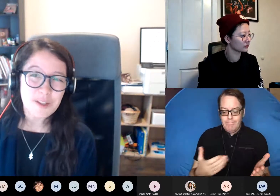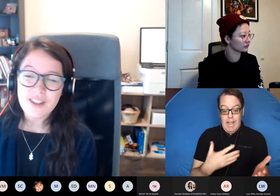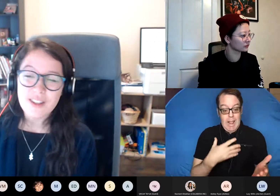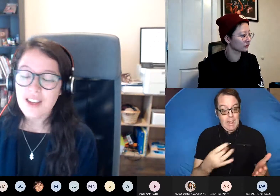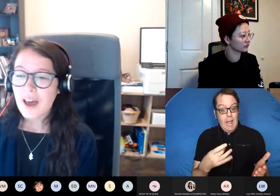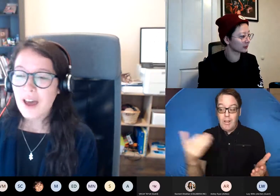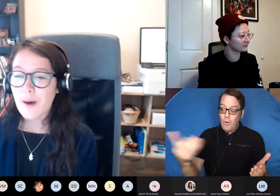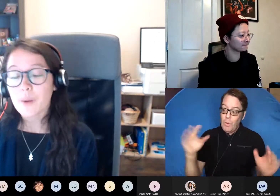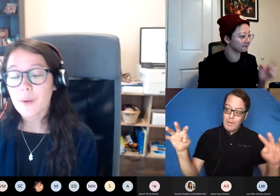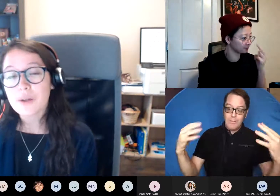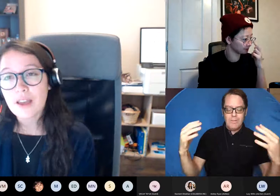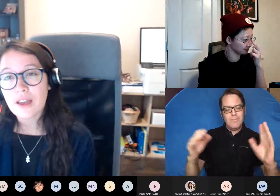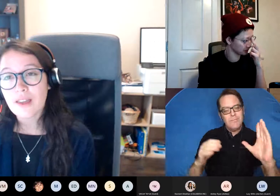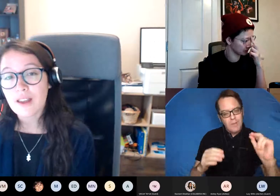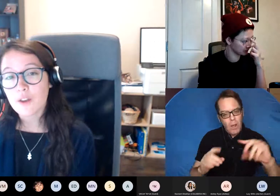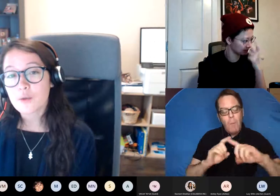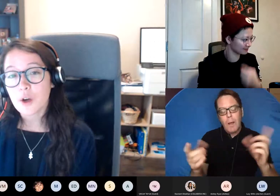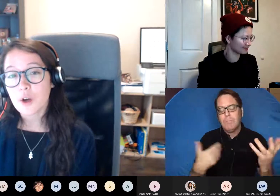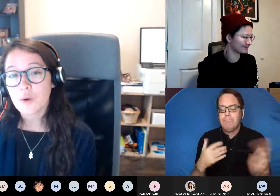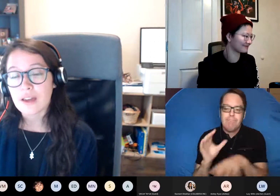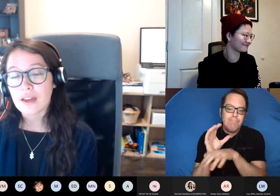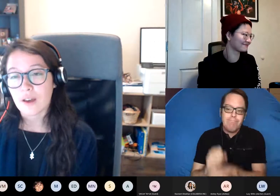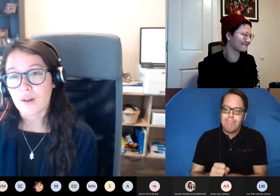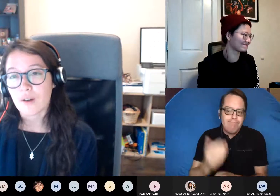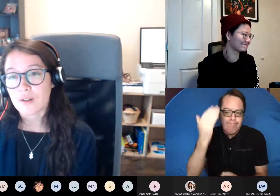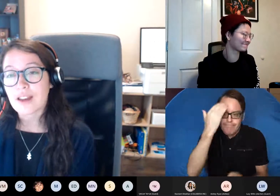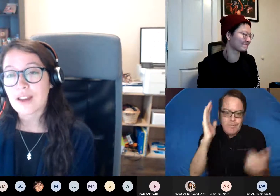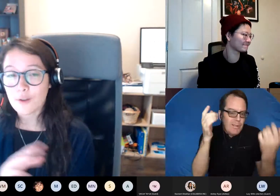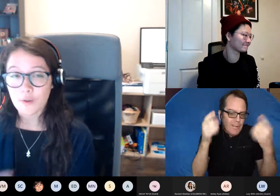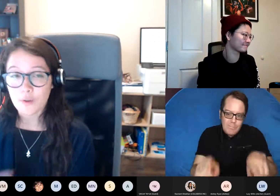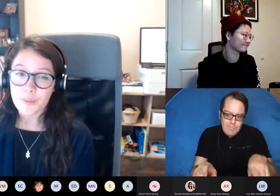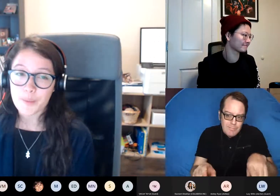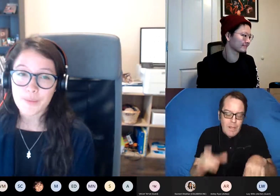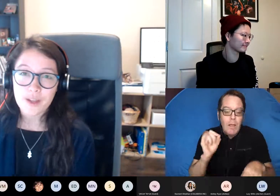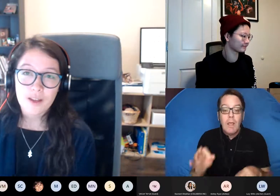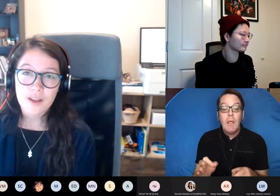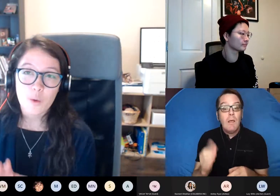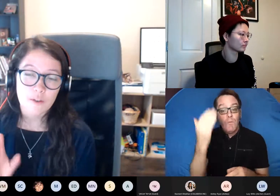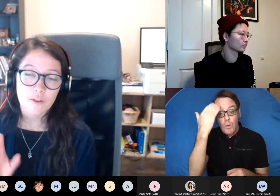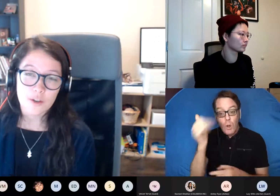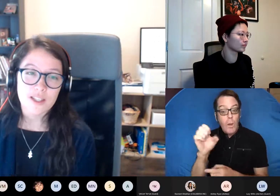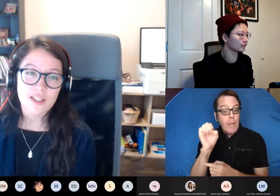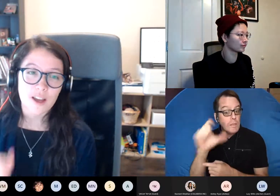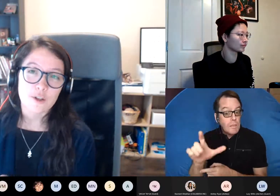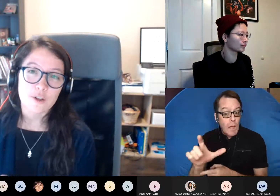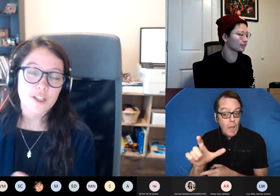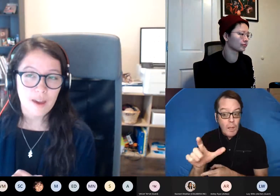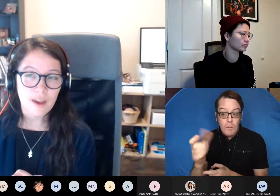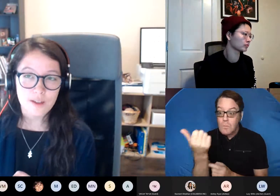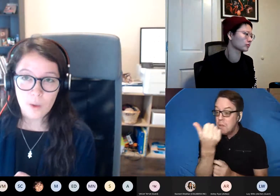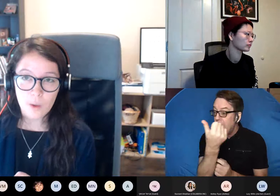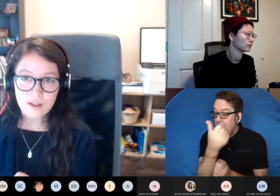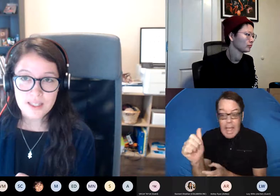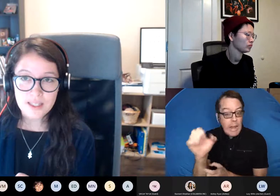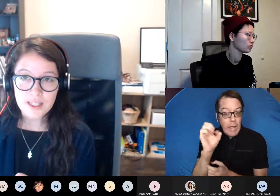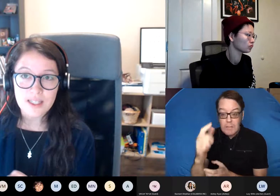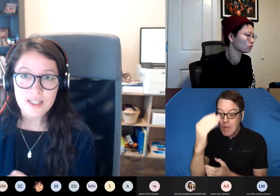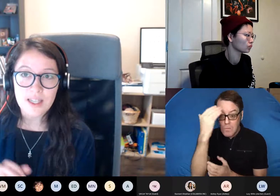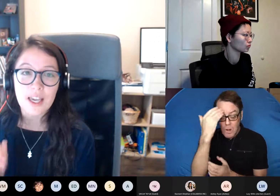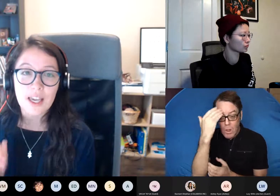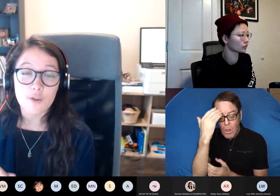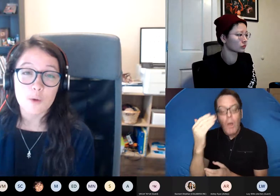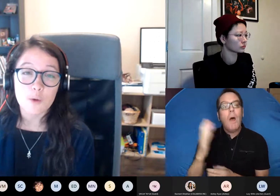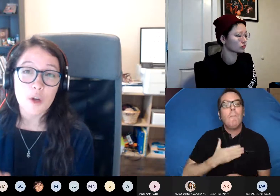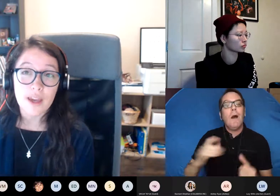somewhat used to. I will say that if you know ASL in any form, one of the first things that I learned in my ASL 1 class